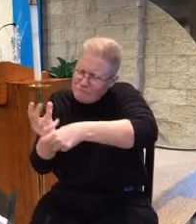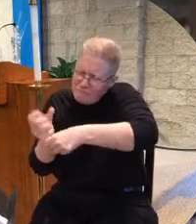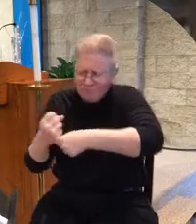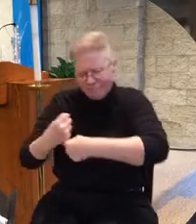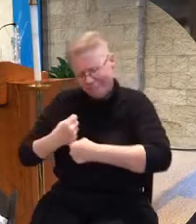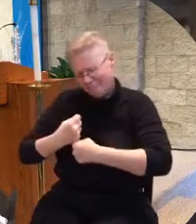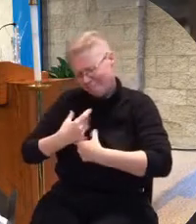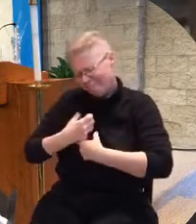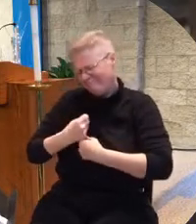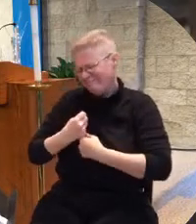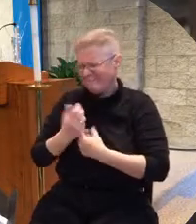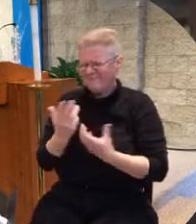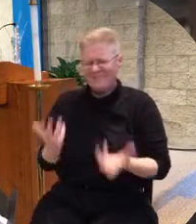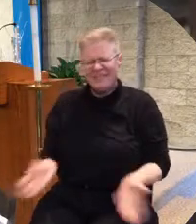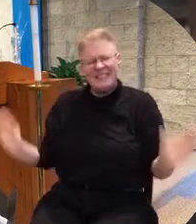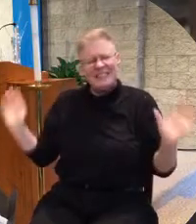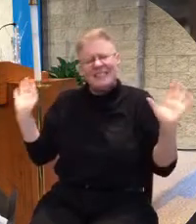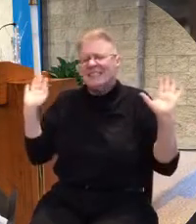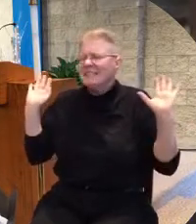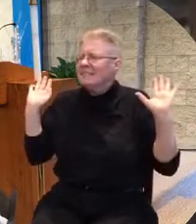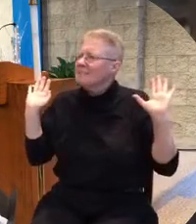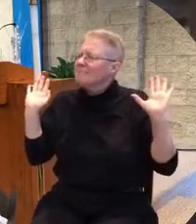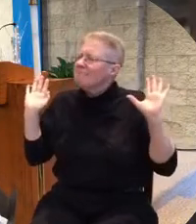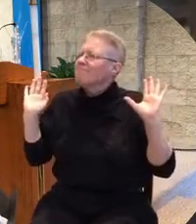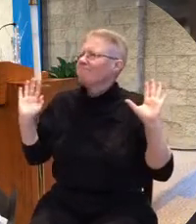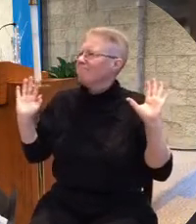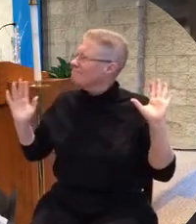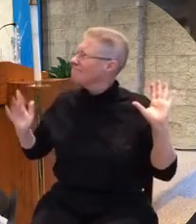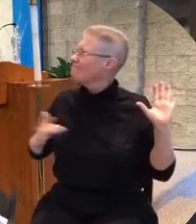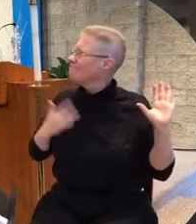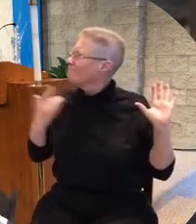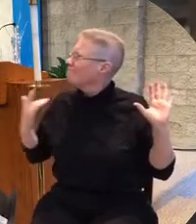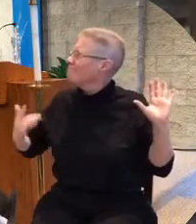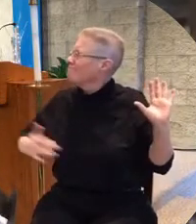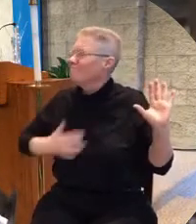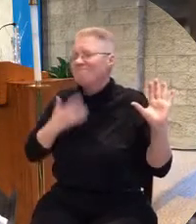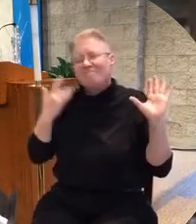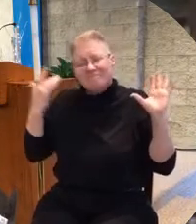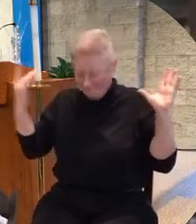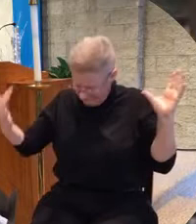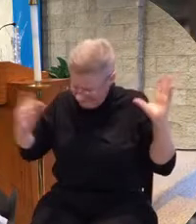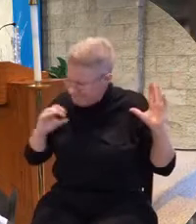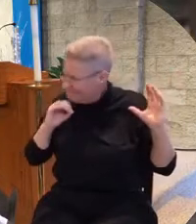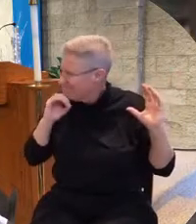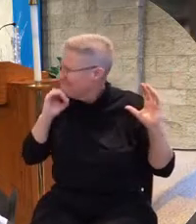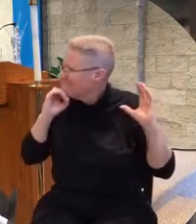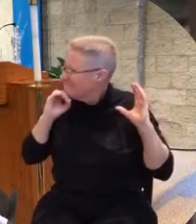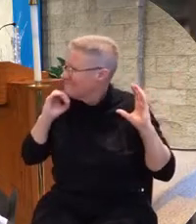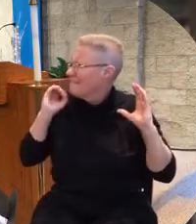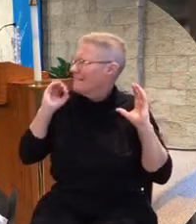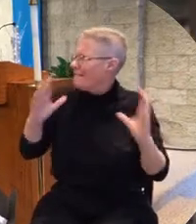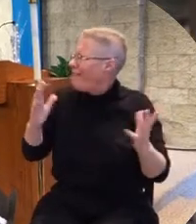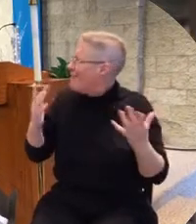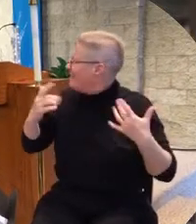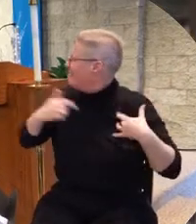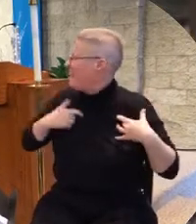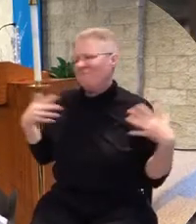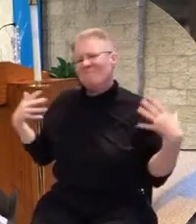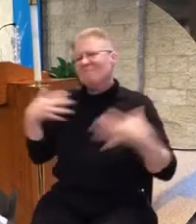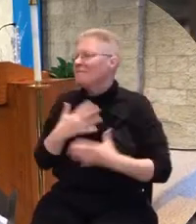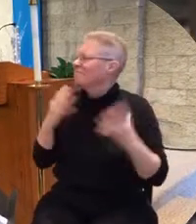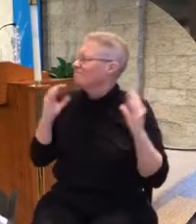were spoken, there was nothing to rise above, just to